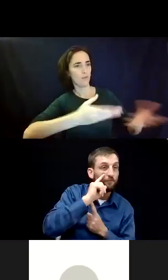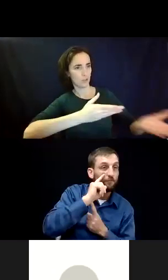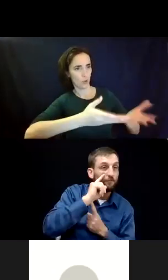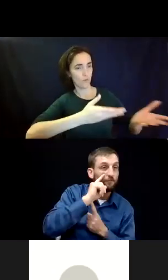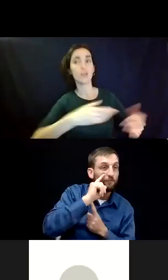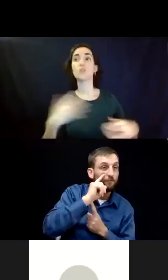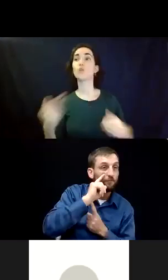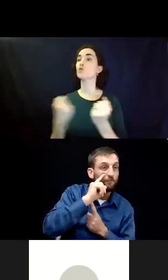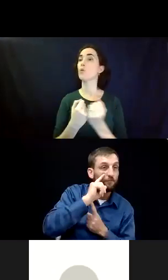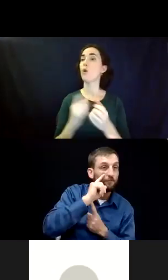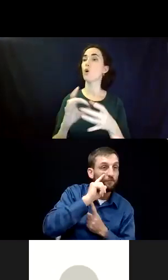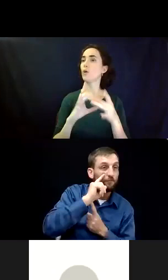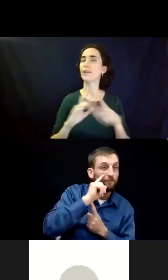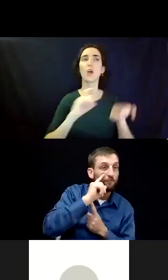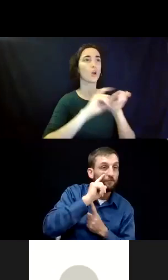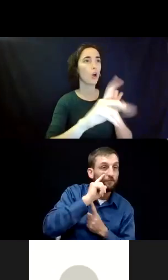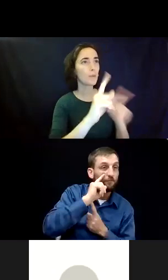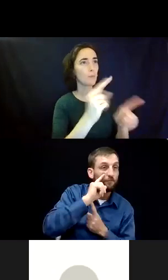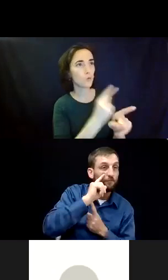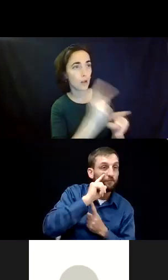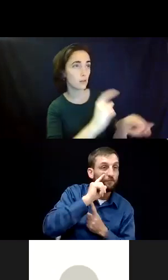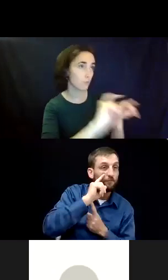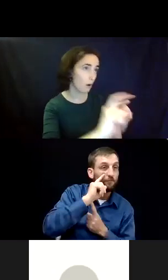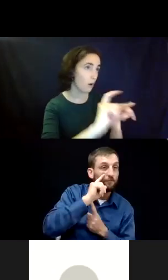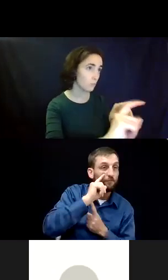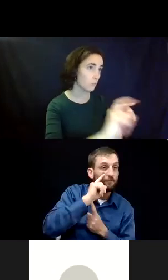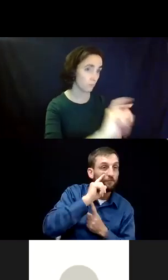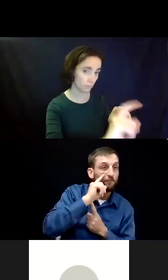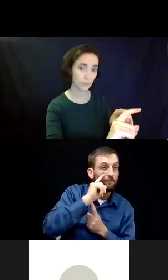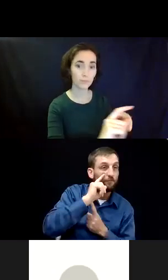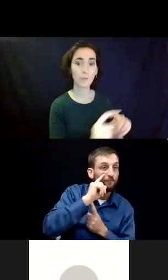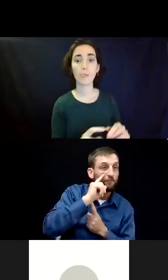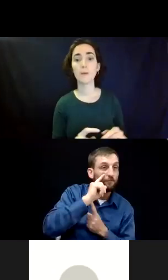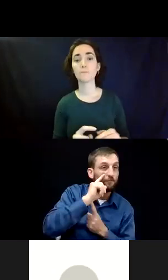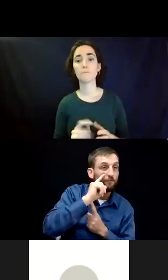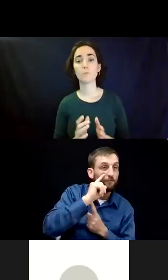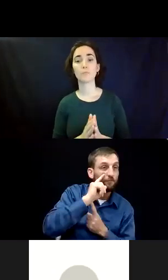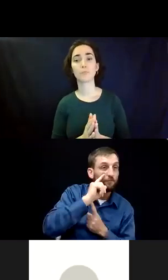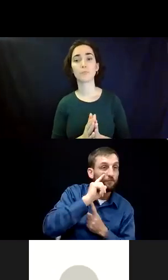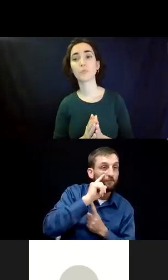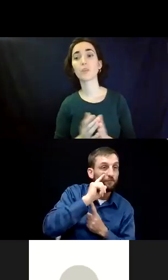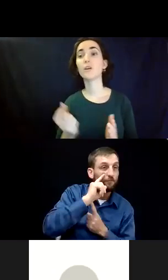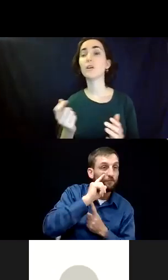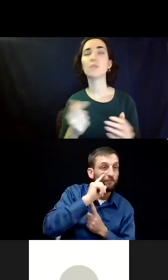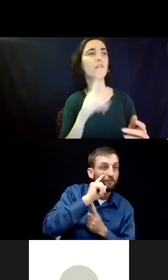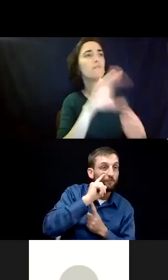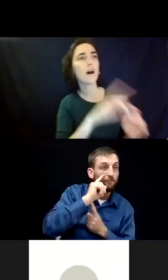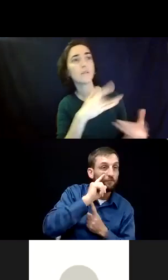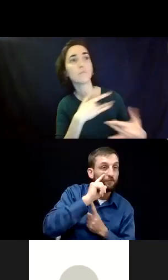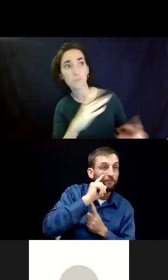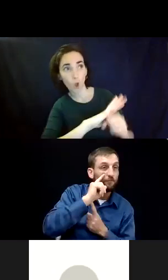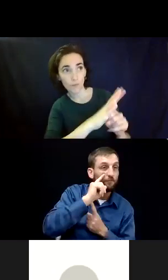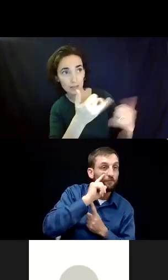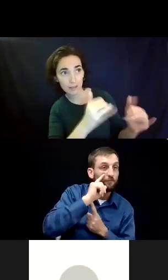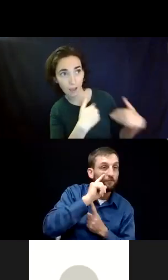actively calling people on a regular basis to get information about their COVID status for one, but also to make sure that